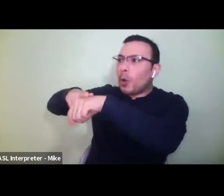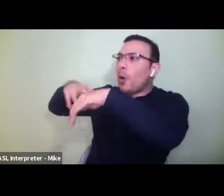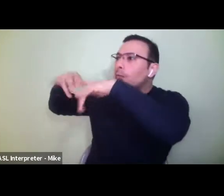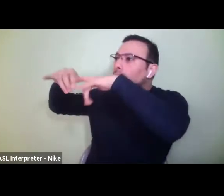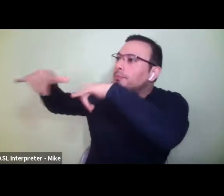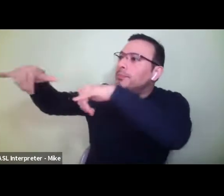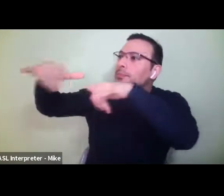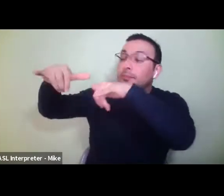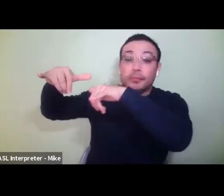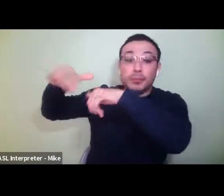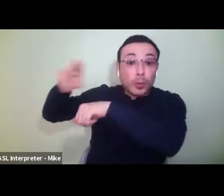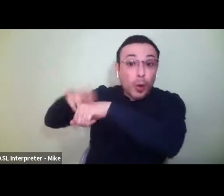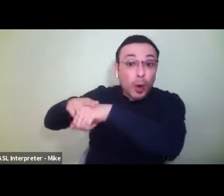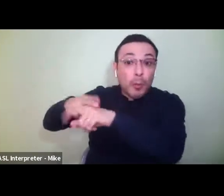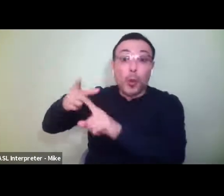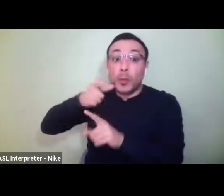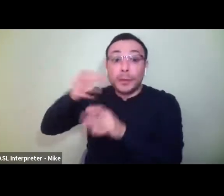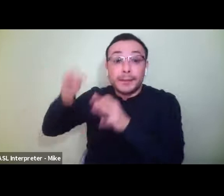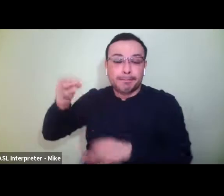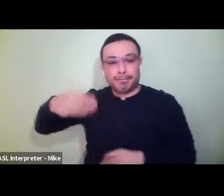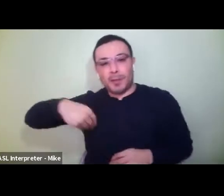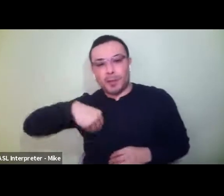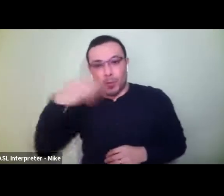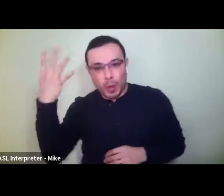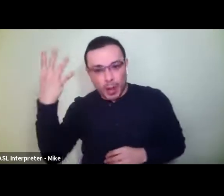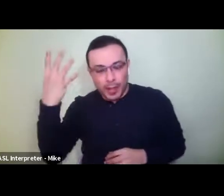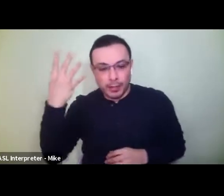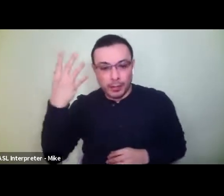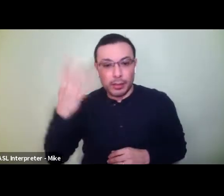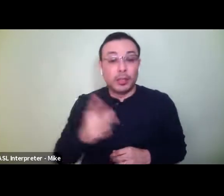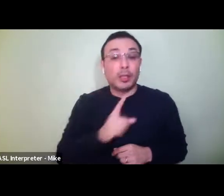culture as it is about medicine and health.